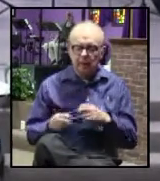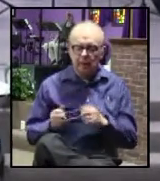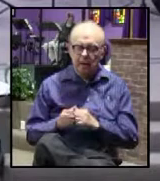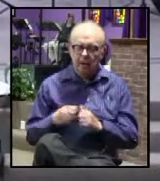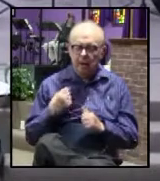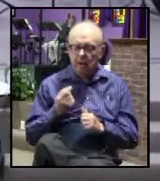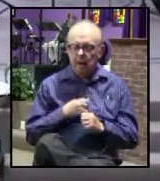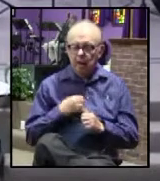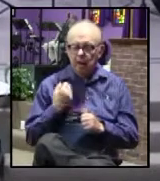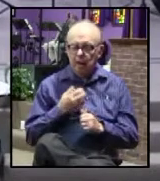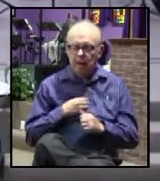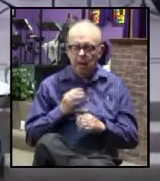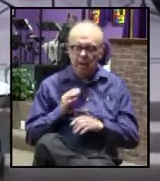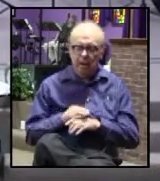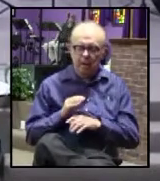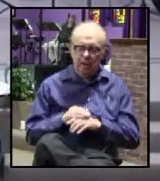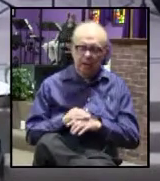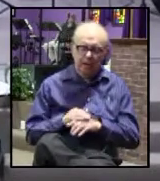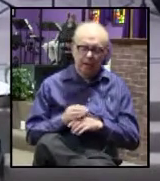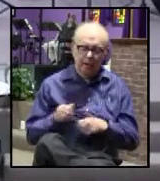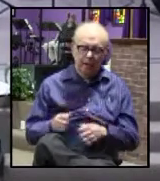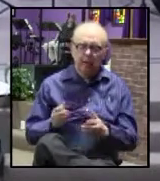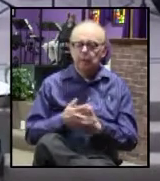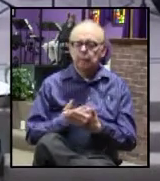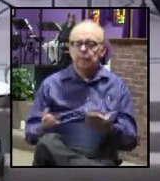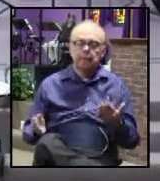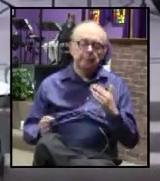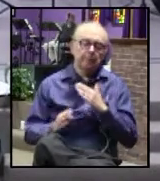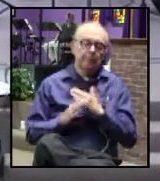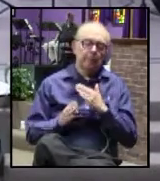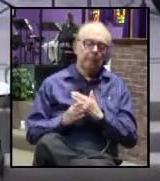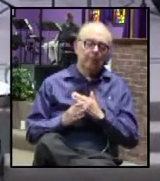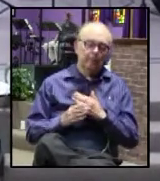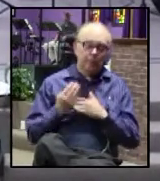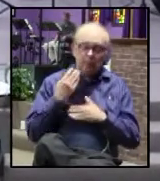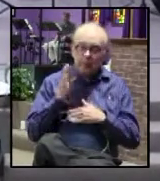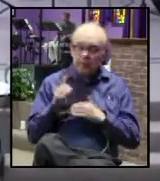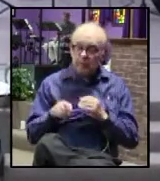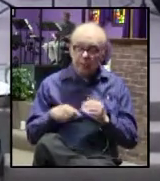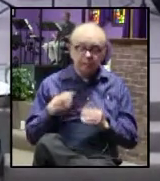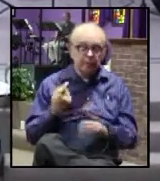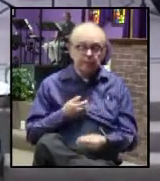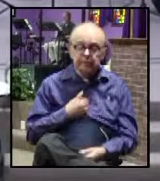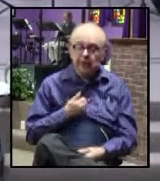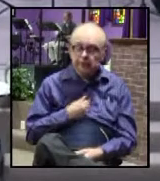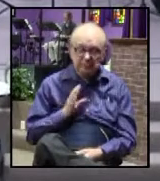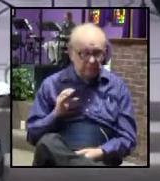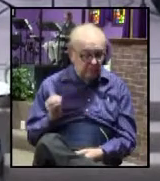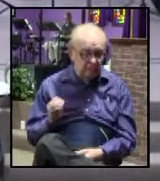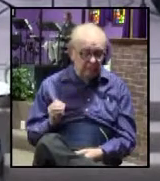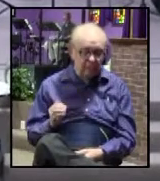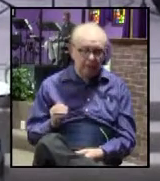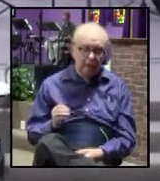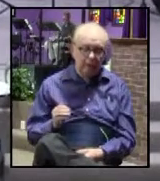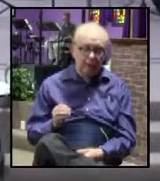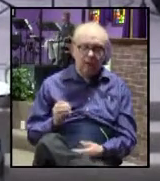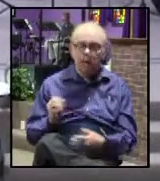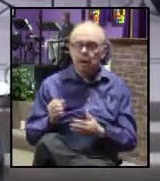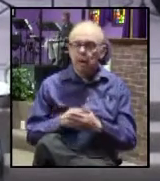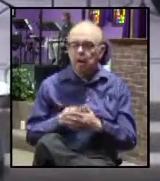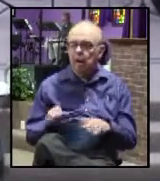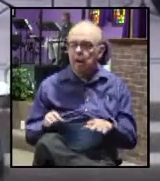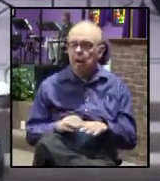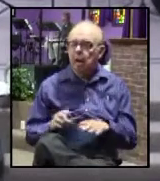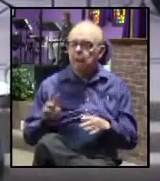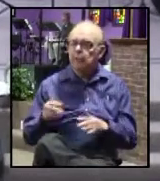with us and our mission is we let everything get in the way because we don't know who we are. What song did we sing,